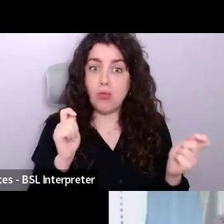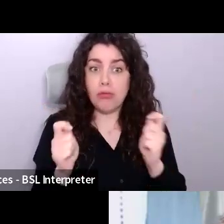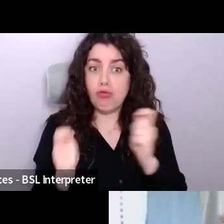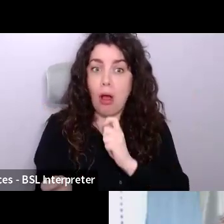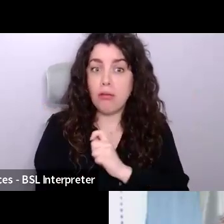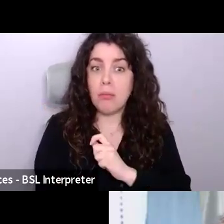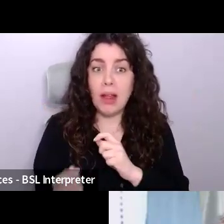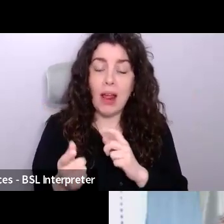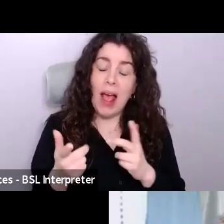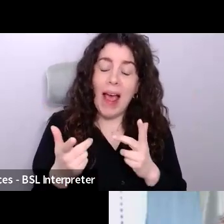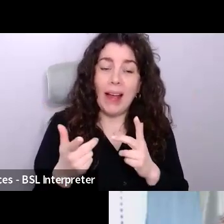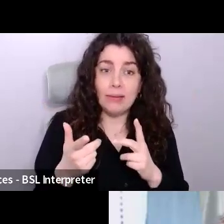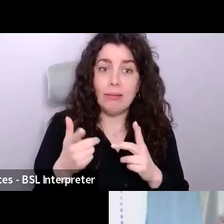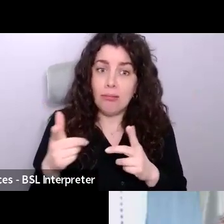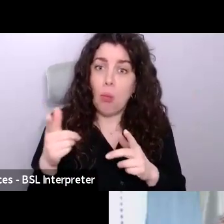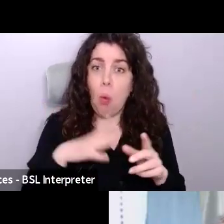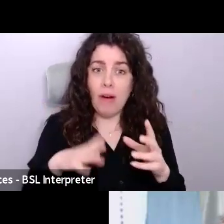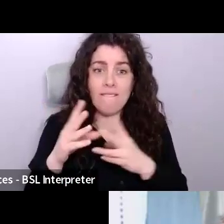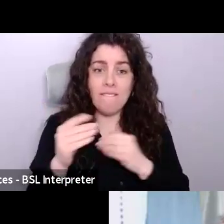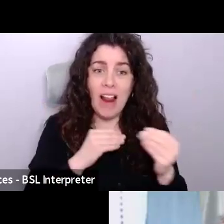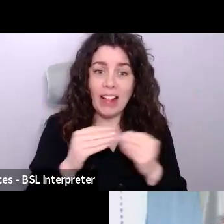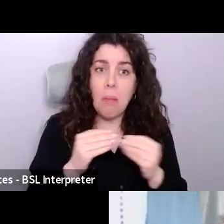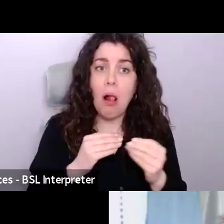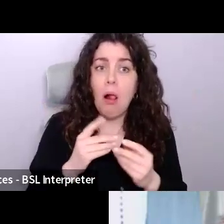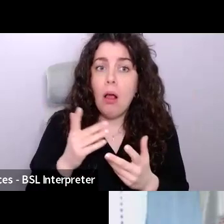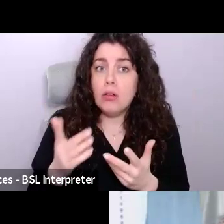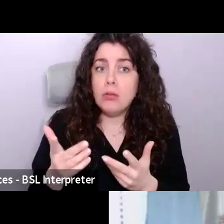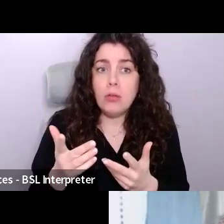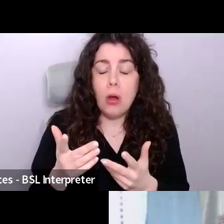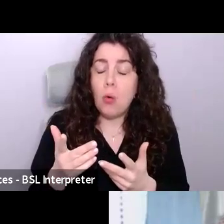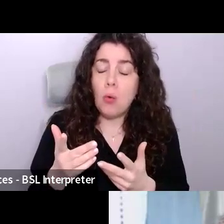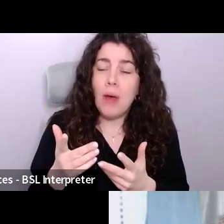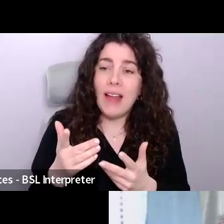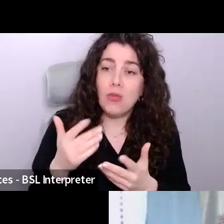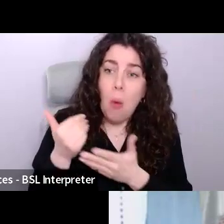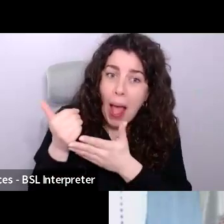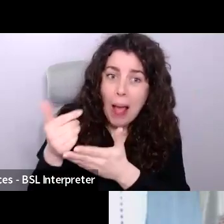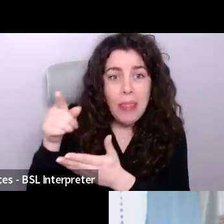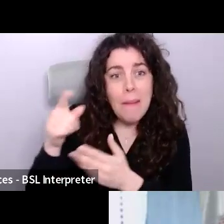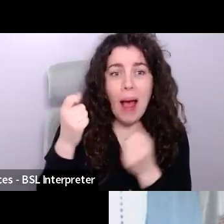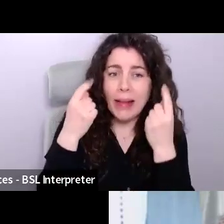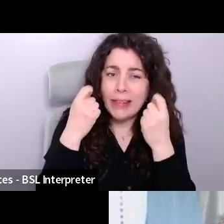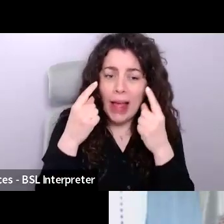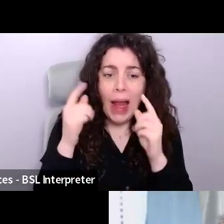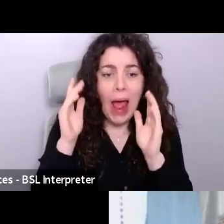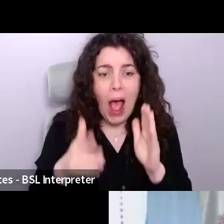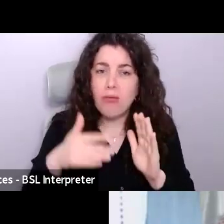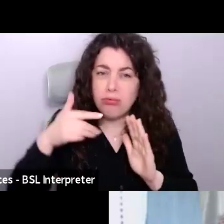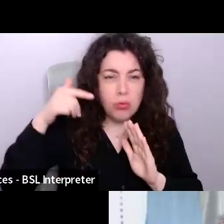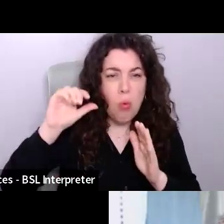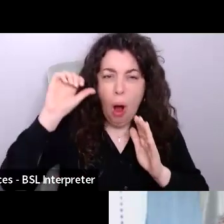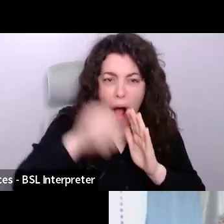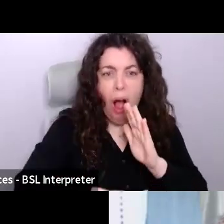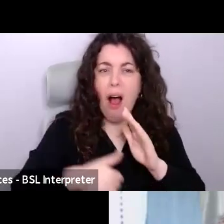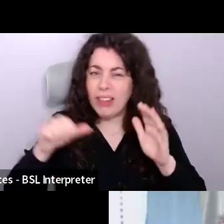sometimes helping your employer understand it doesn't have to be an onerous, you know, time intensive